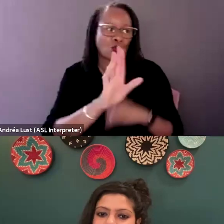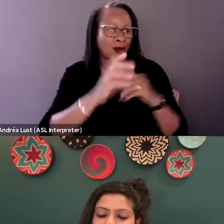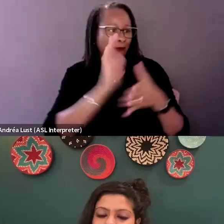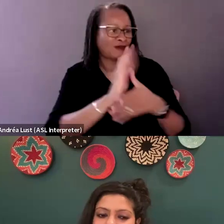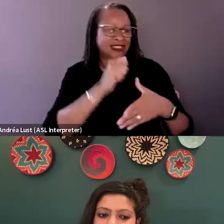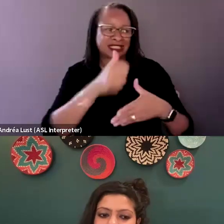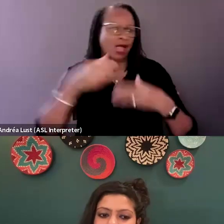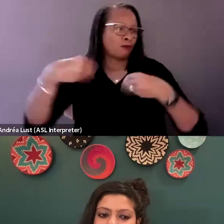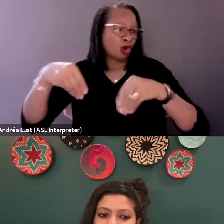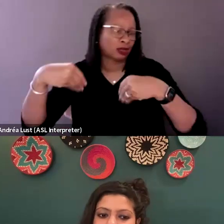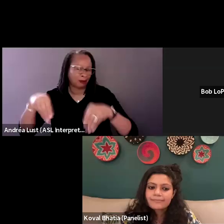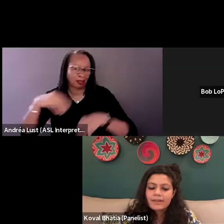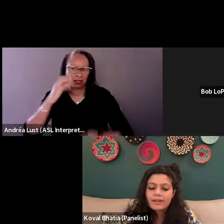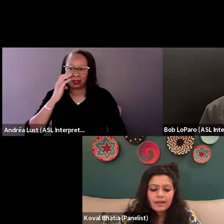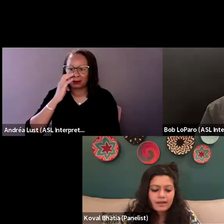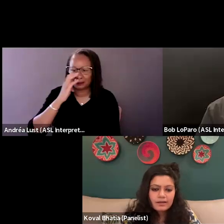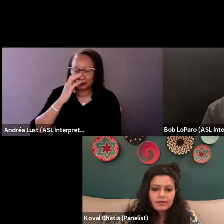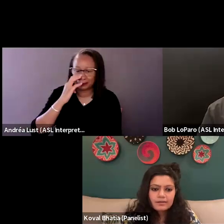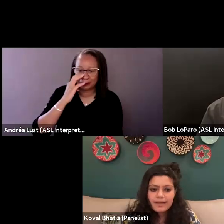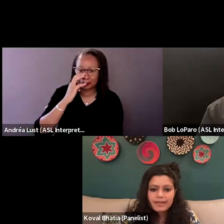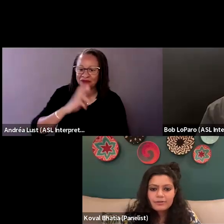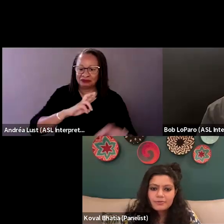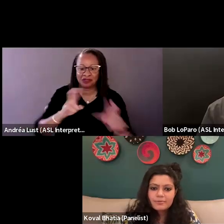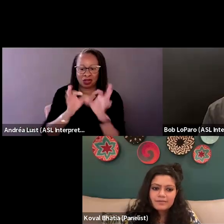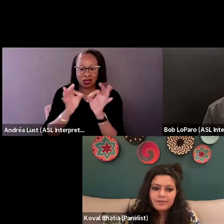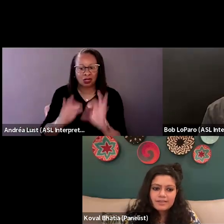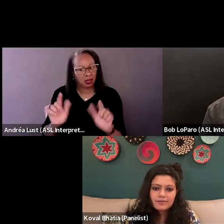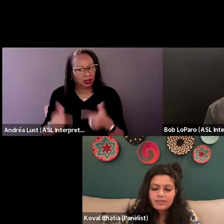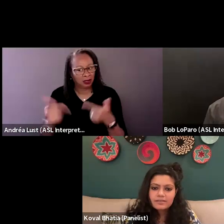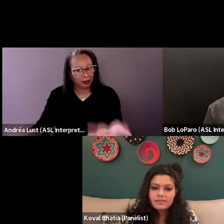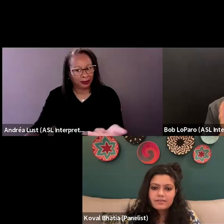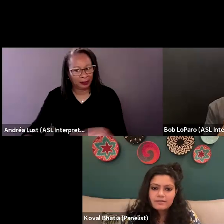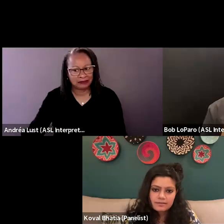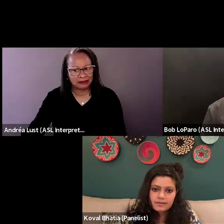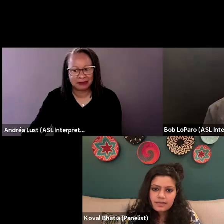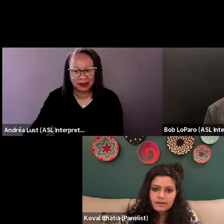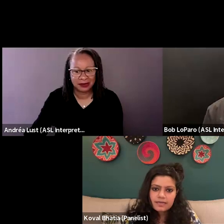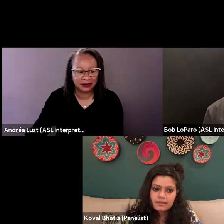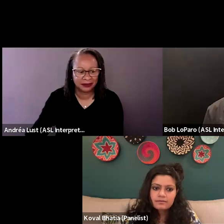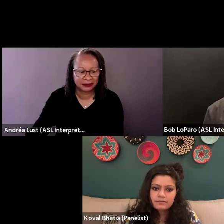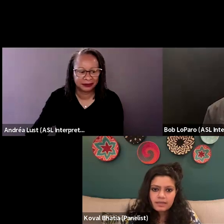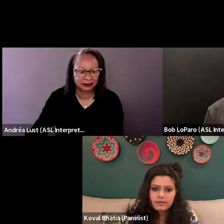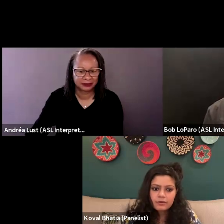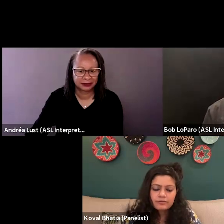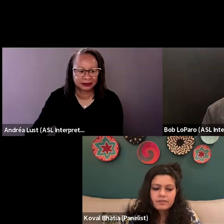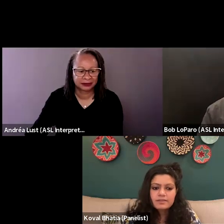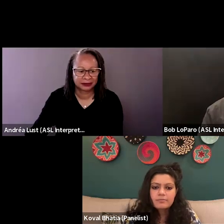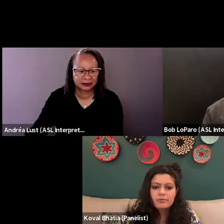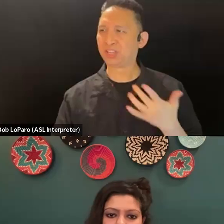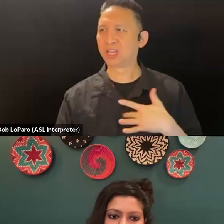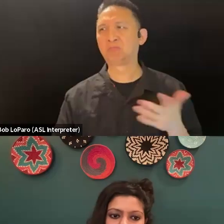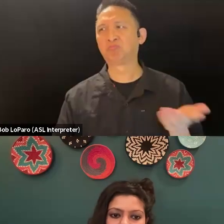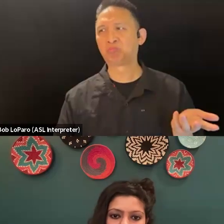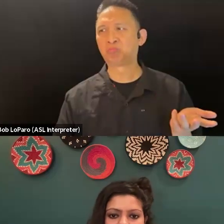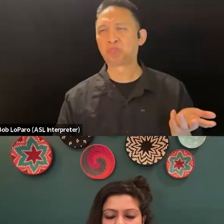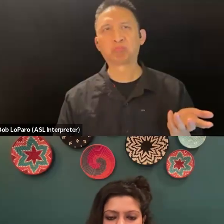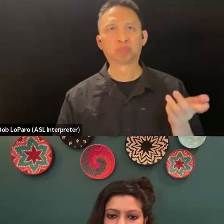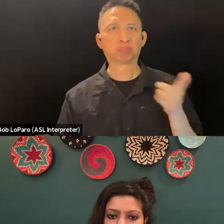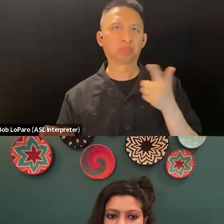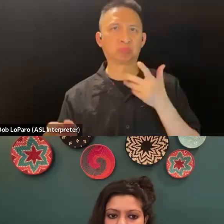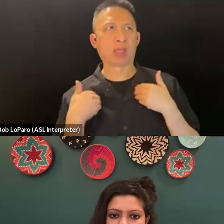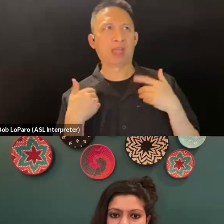asking Shaunak, hey, do you know how to get a slightly experimental art house film done? Because I don't think I know